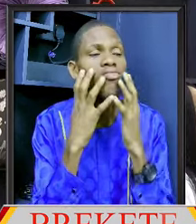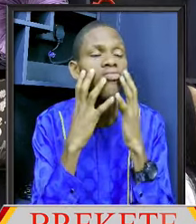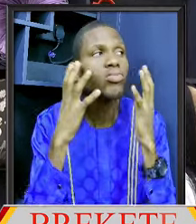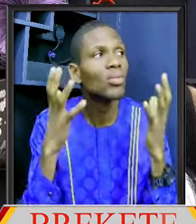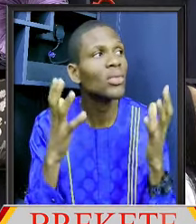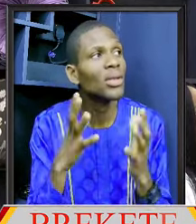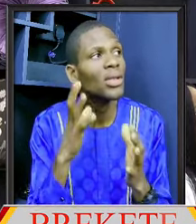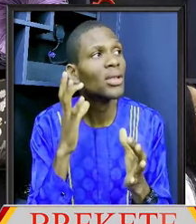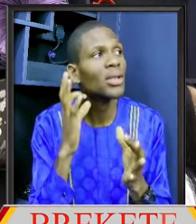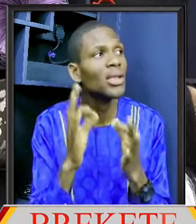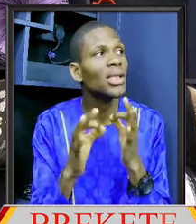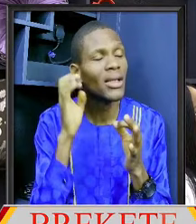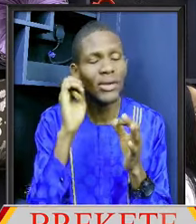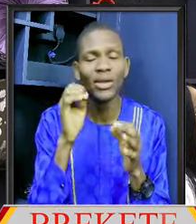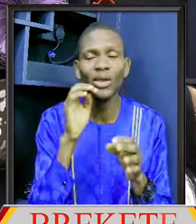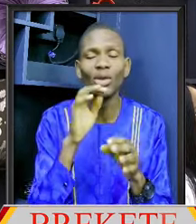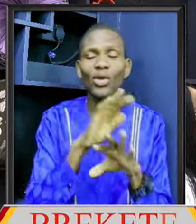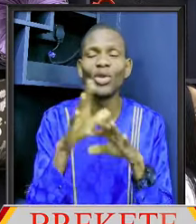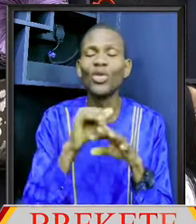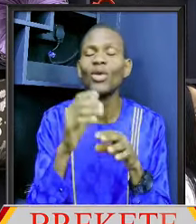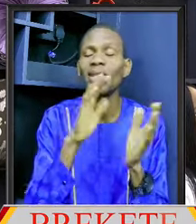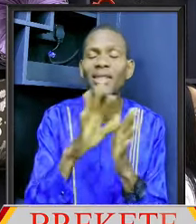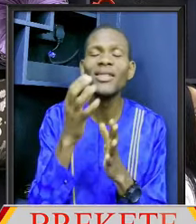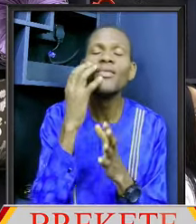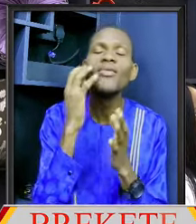see, say my face go dim.